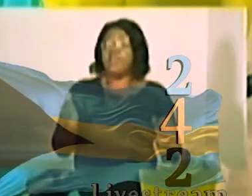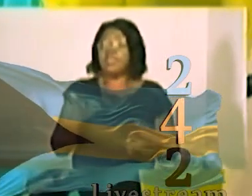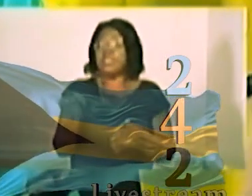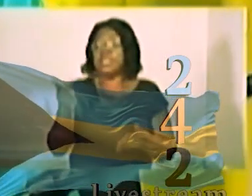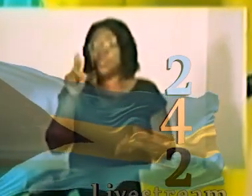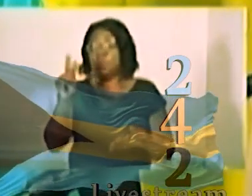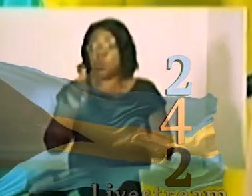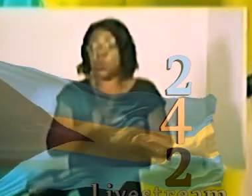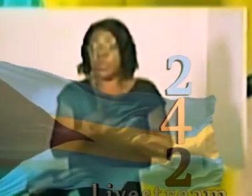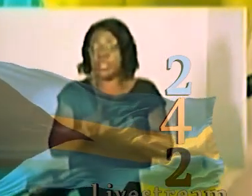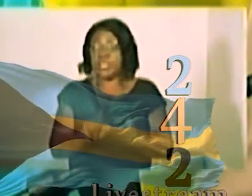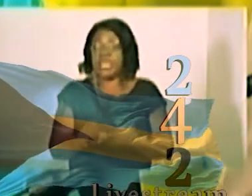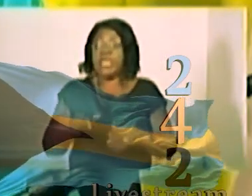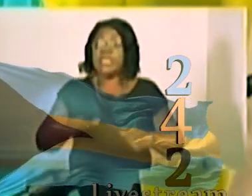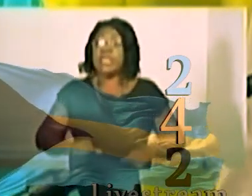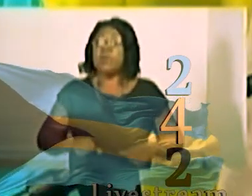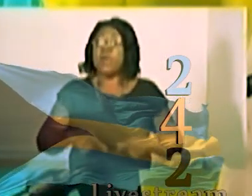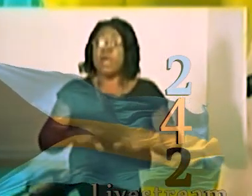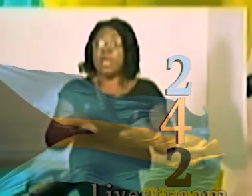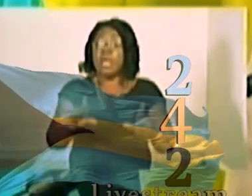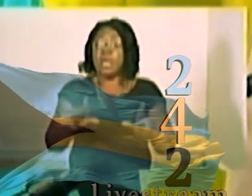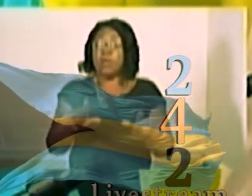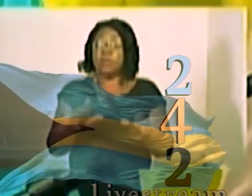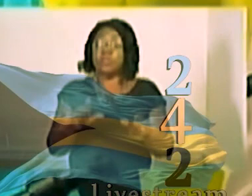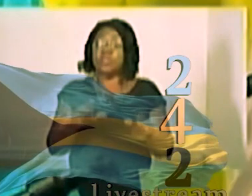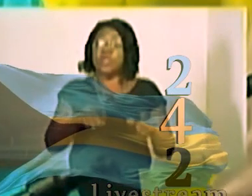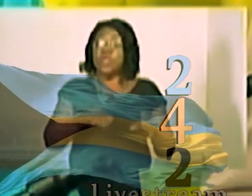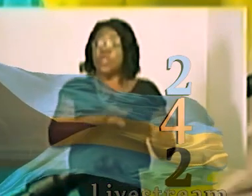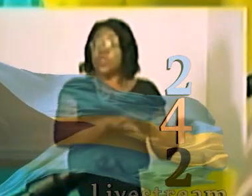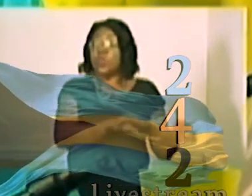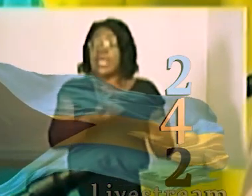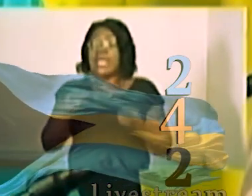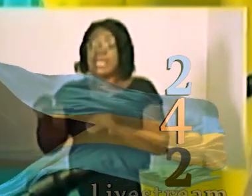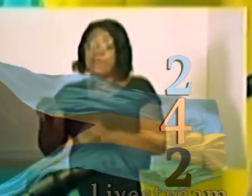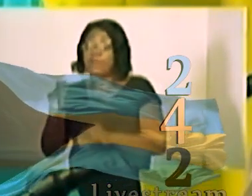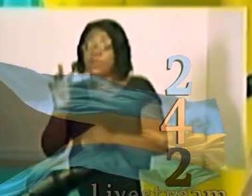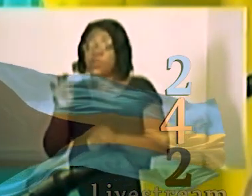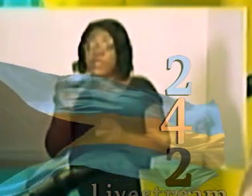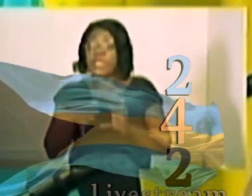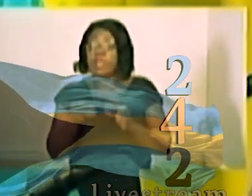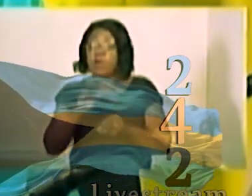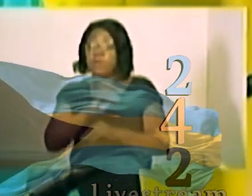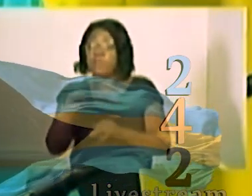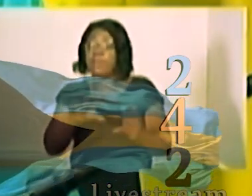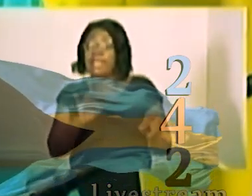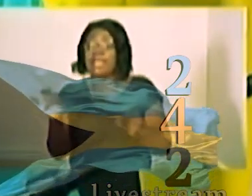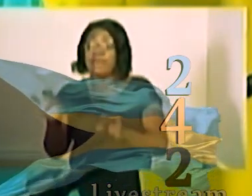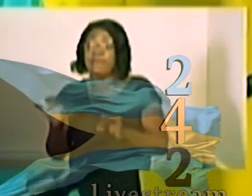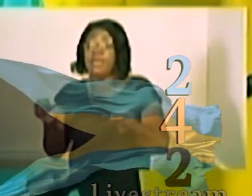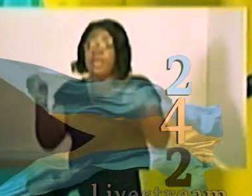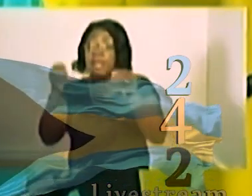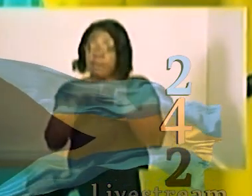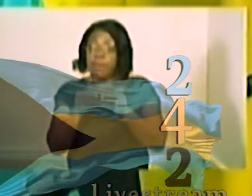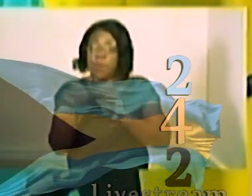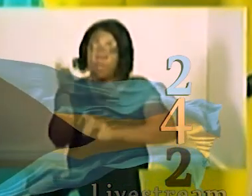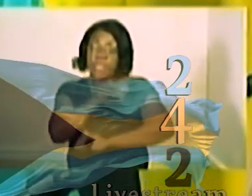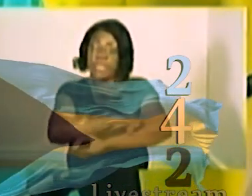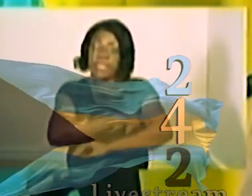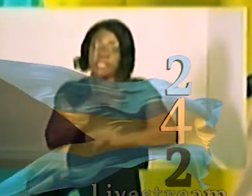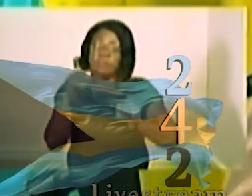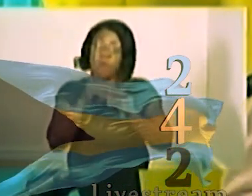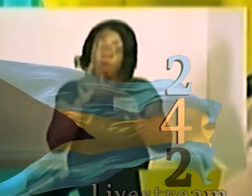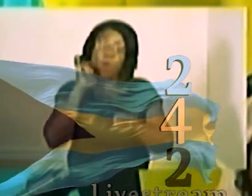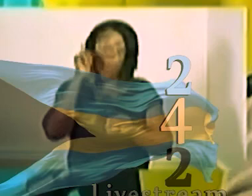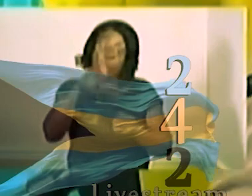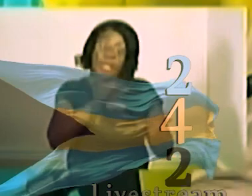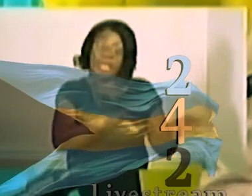we were allowed to have about 20 of them leave. And then in two more days, we'll have another 20 or so leave at that